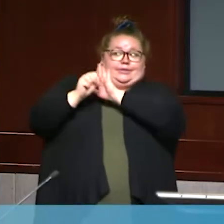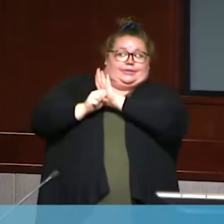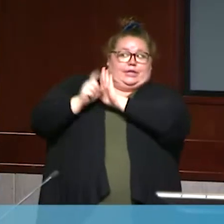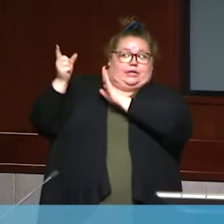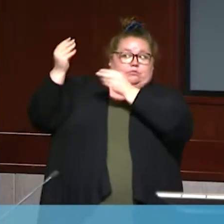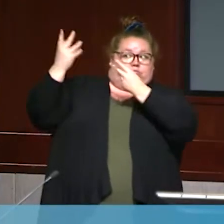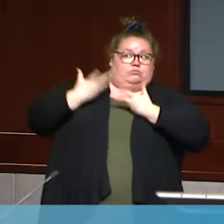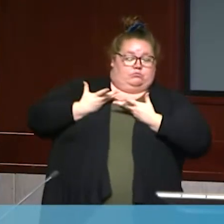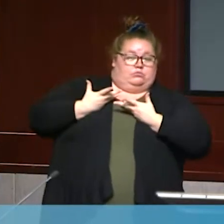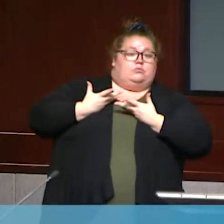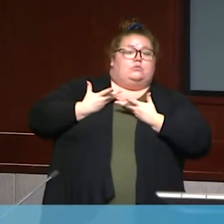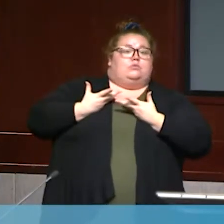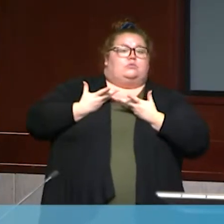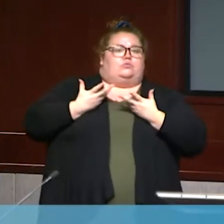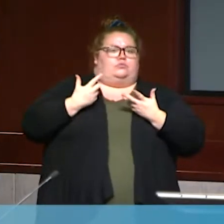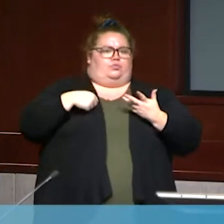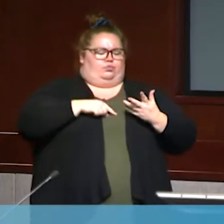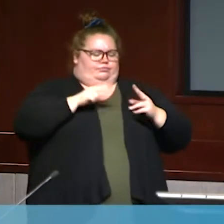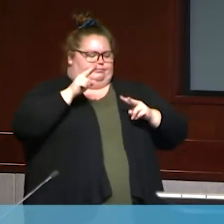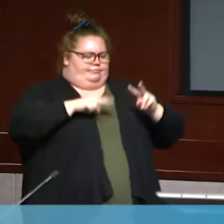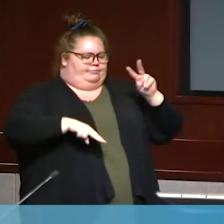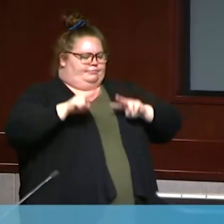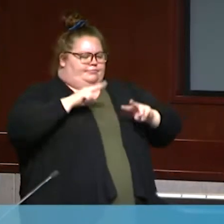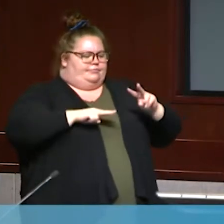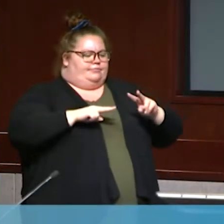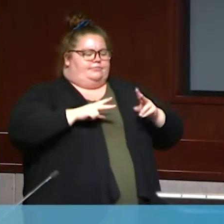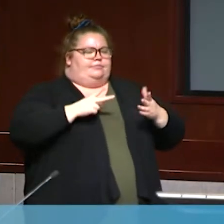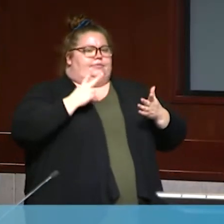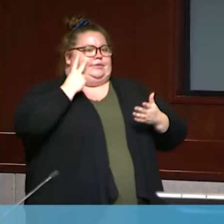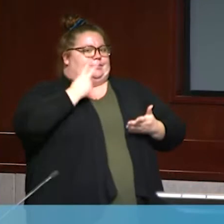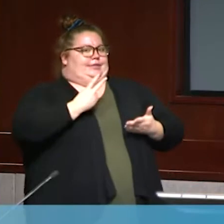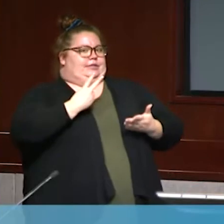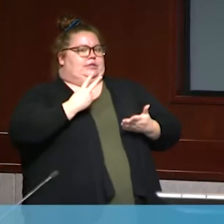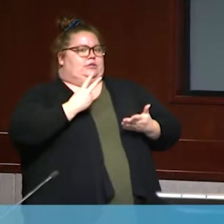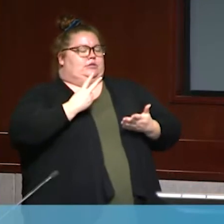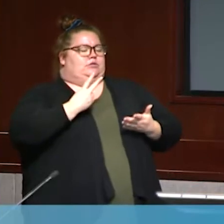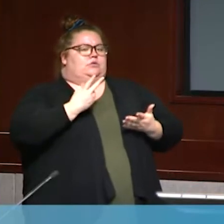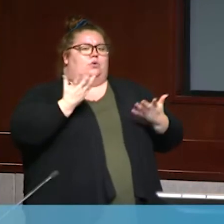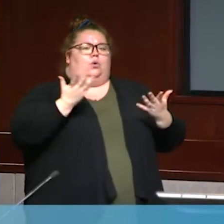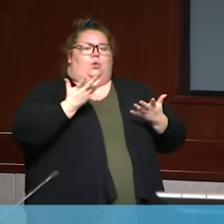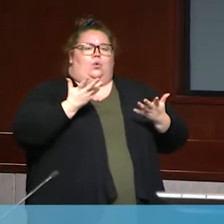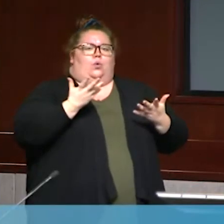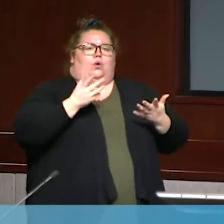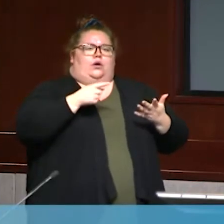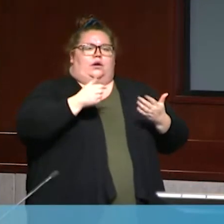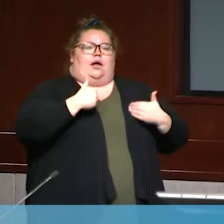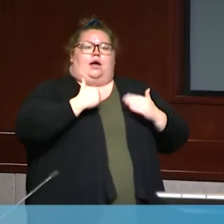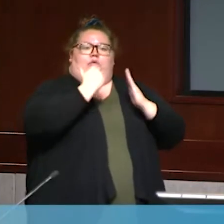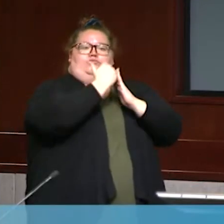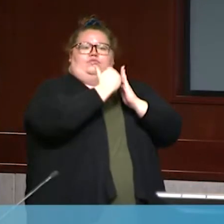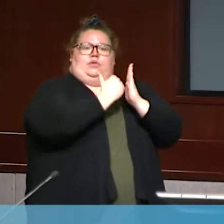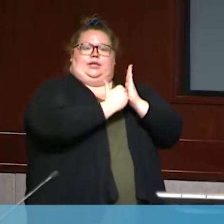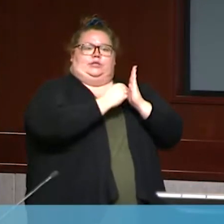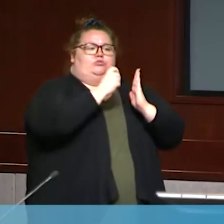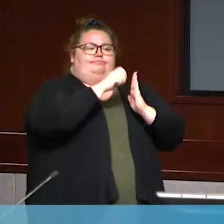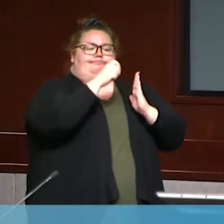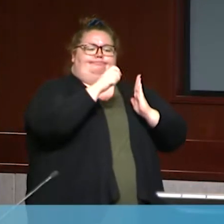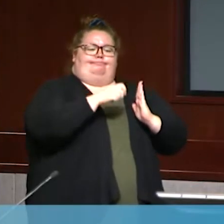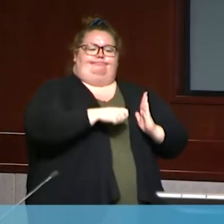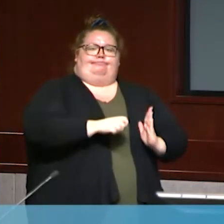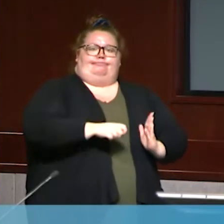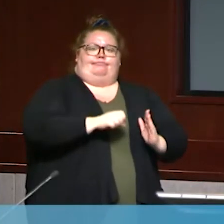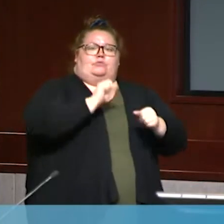that I have not seen to date that is very common in emergency management is the use of checklists and job